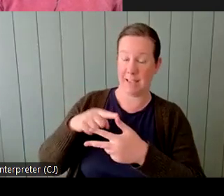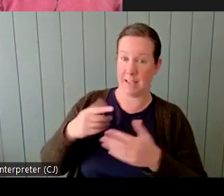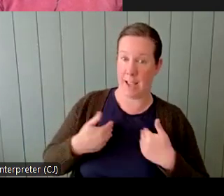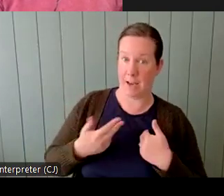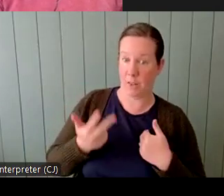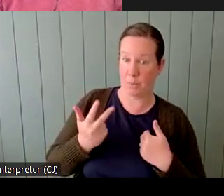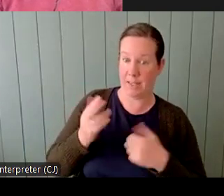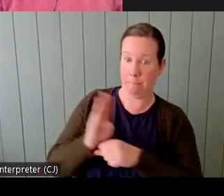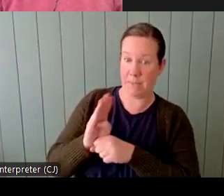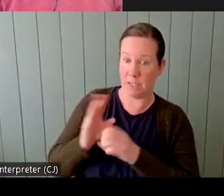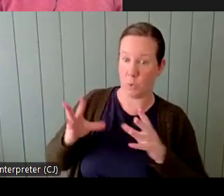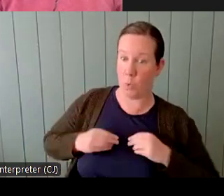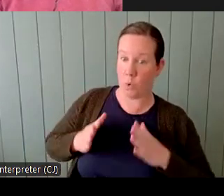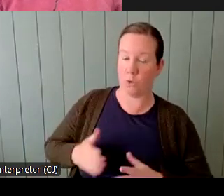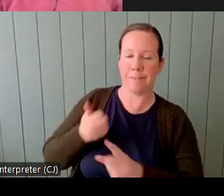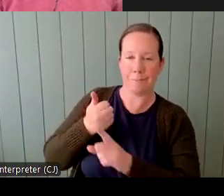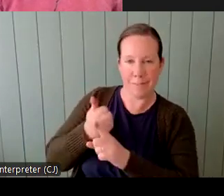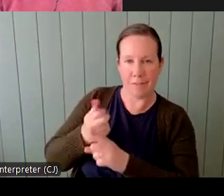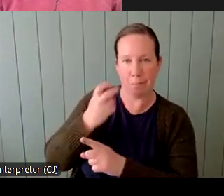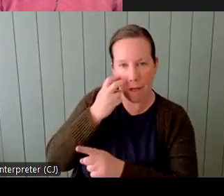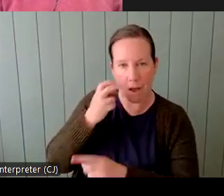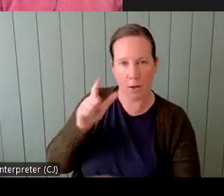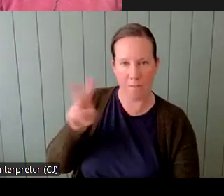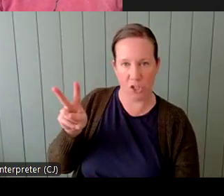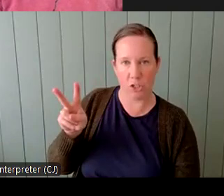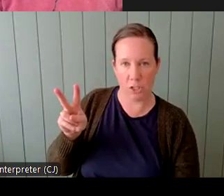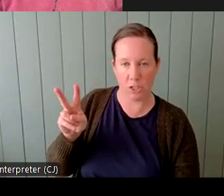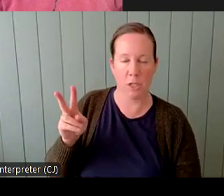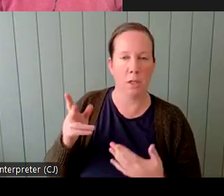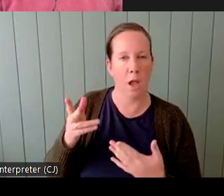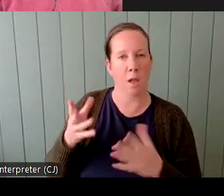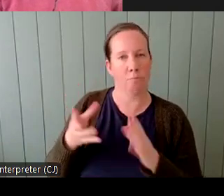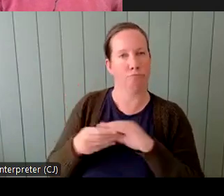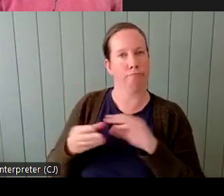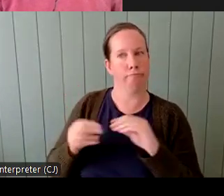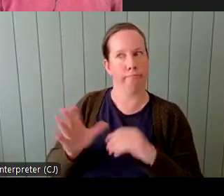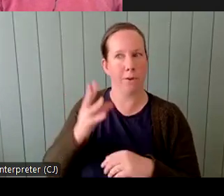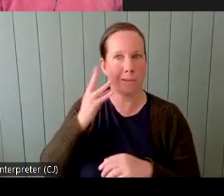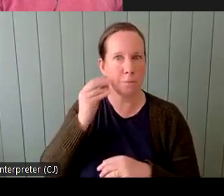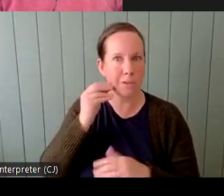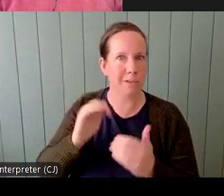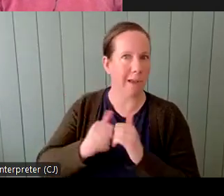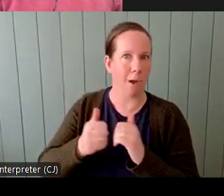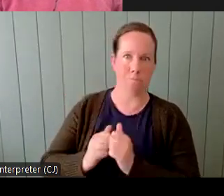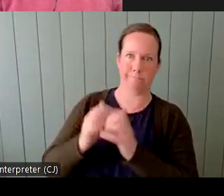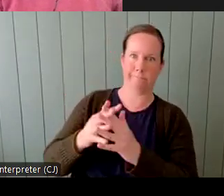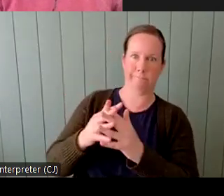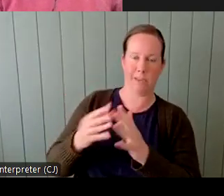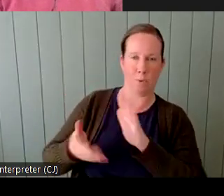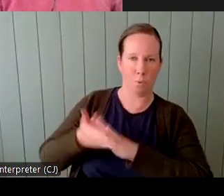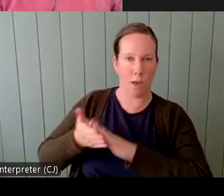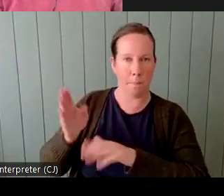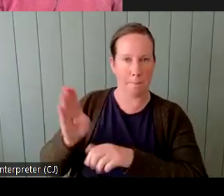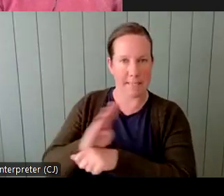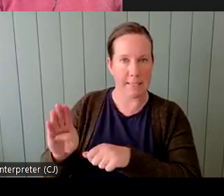are blind or low vision, who shared their experiences of starting and running a business.